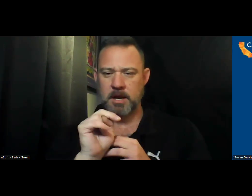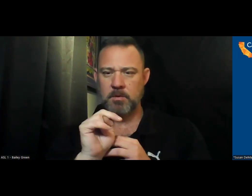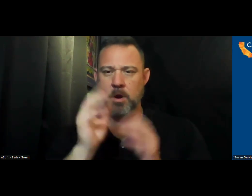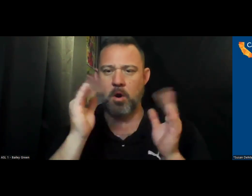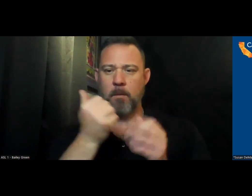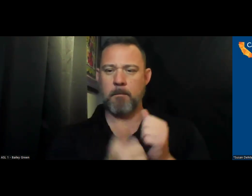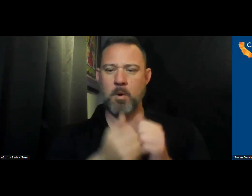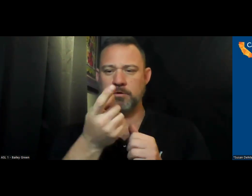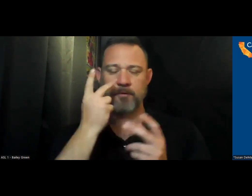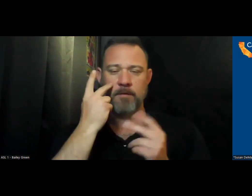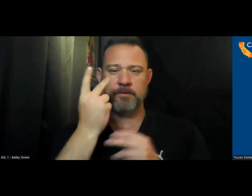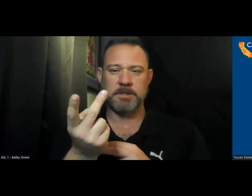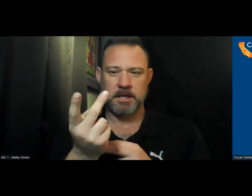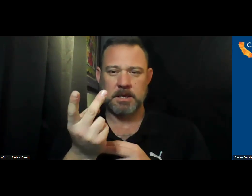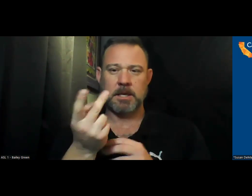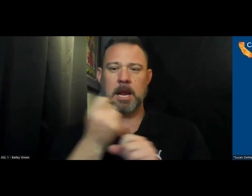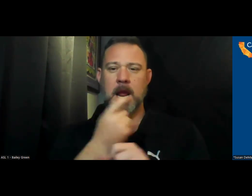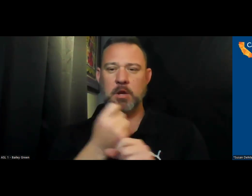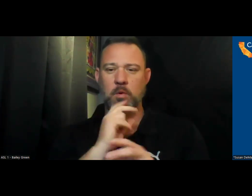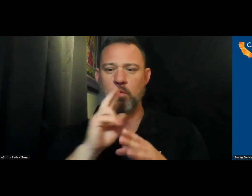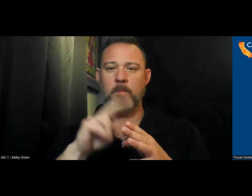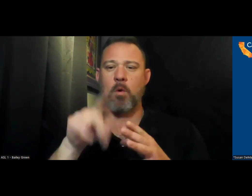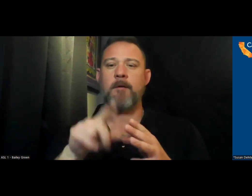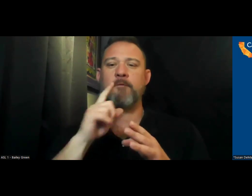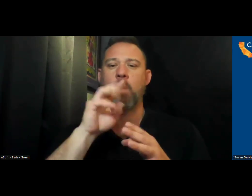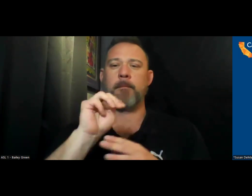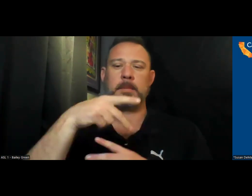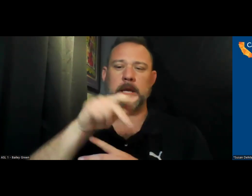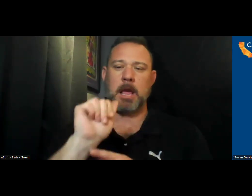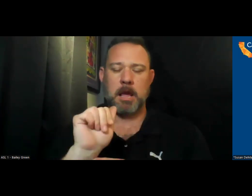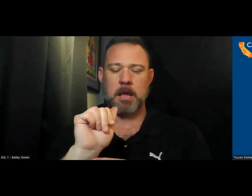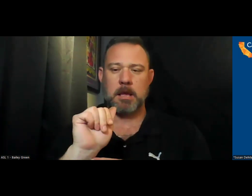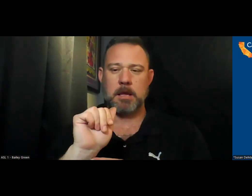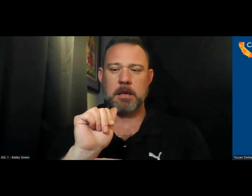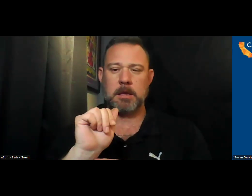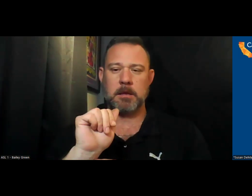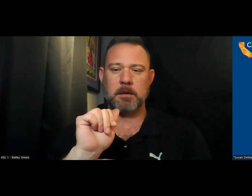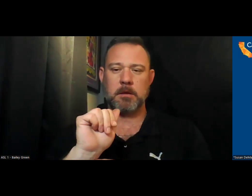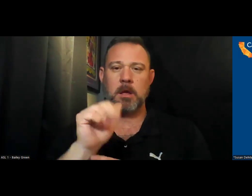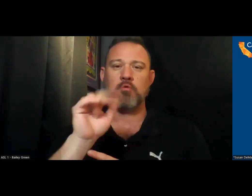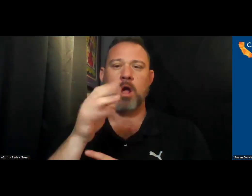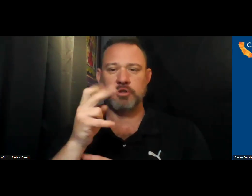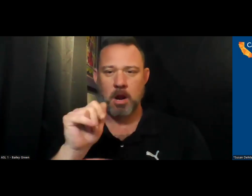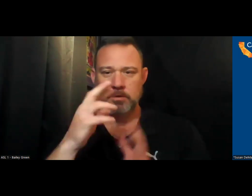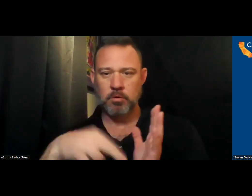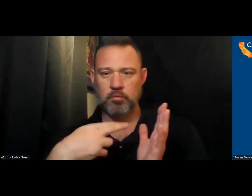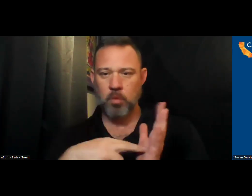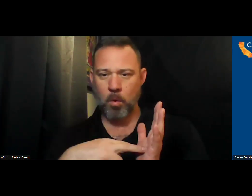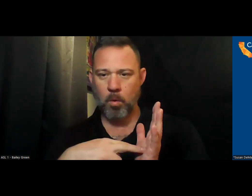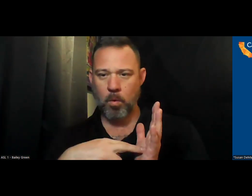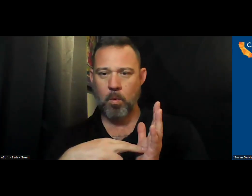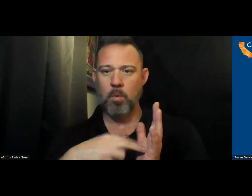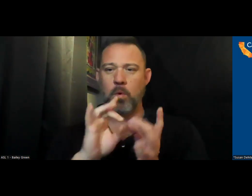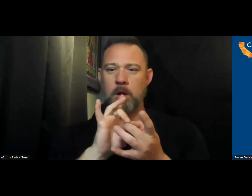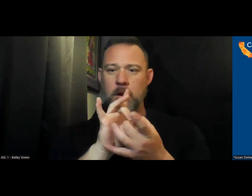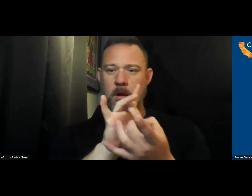have seen it by now, the annual report on the Master Plan for Aging. And Ranjana's role actually ties to